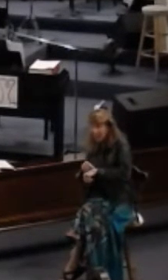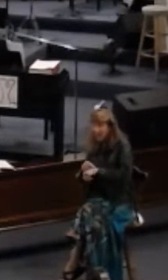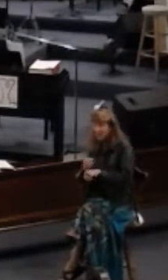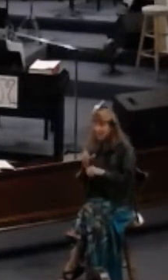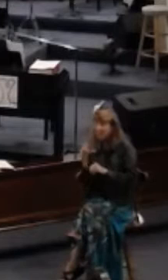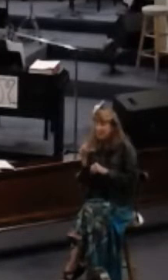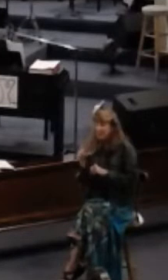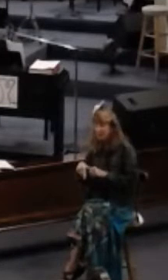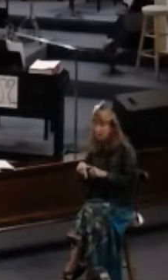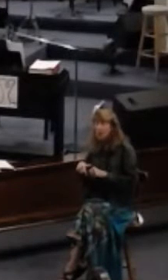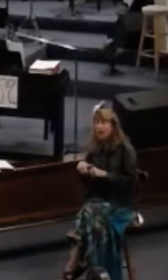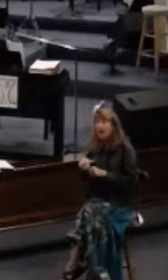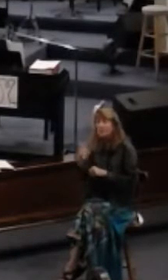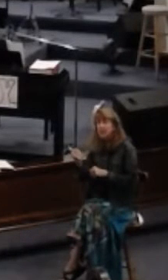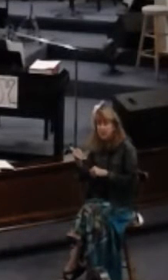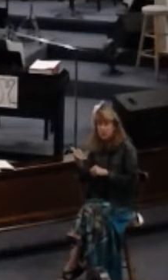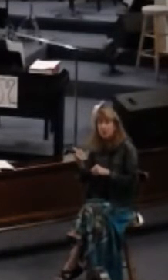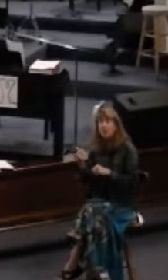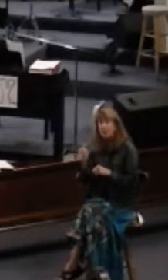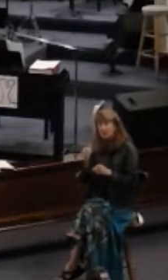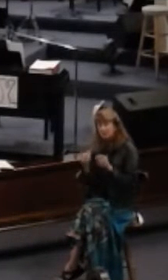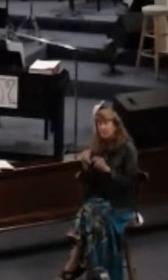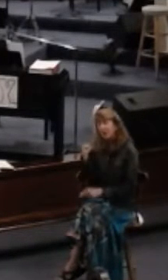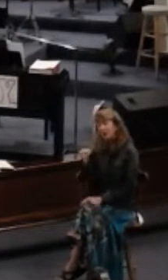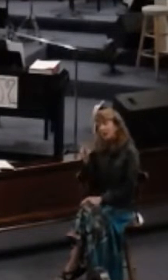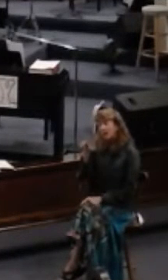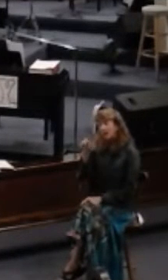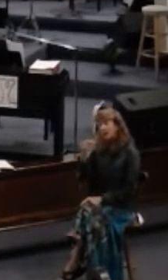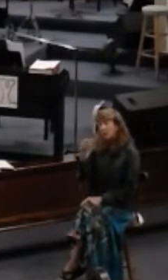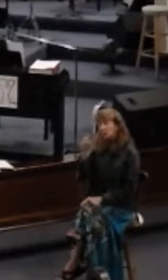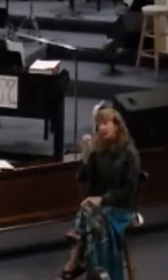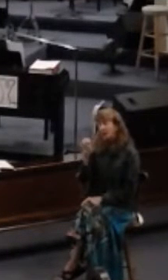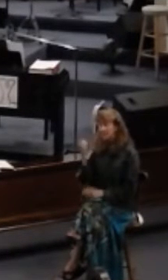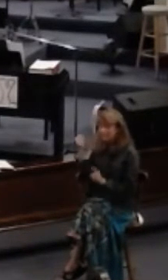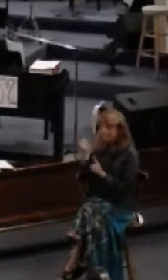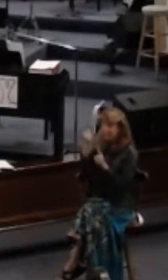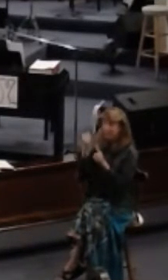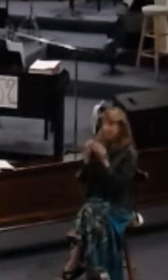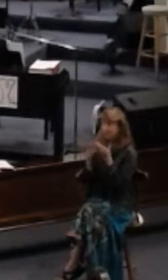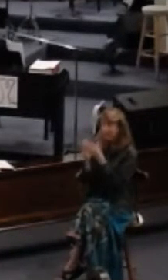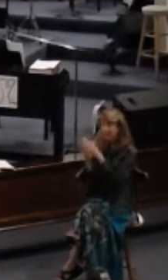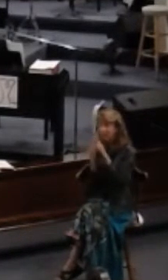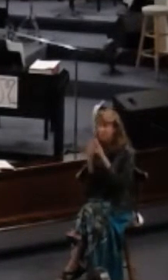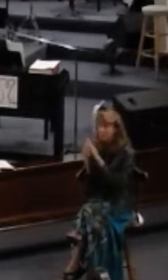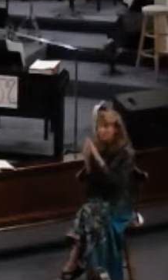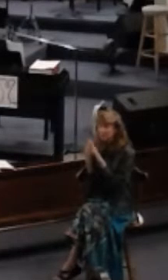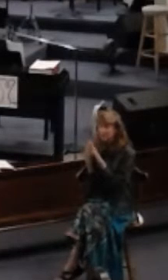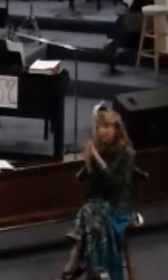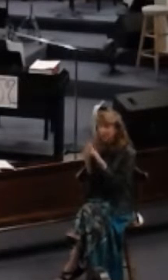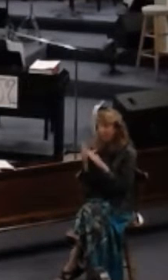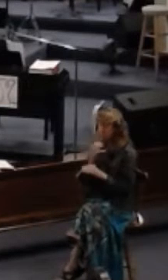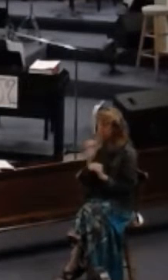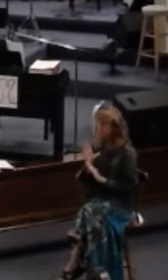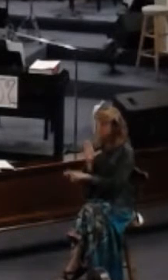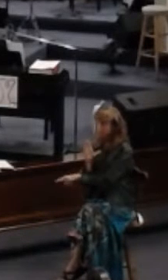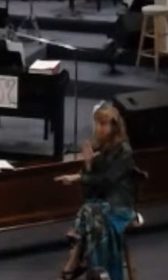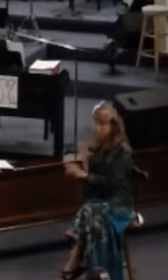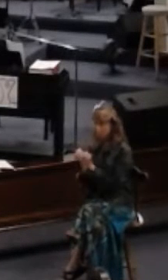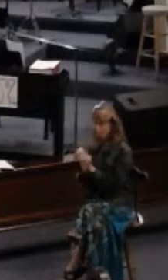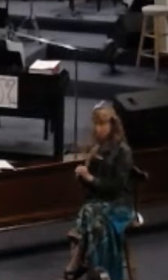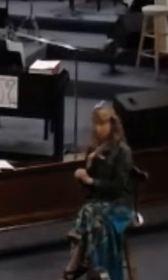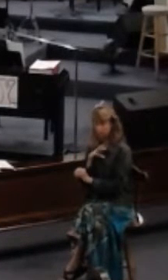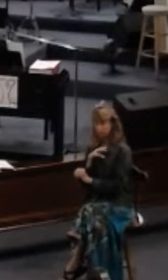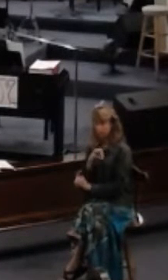results struck a century later. In both plagues, the mortality rate among Christians was much lower than among